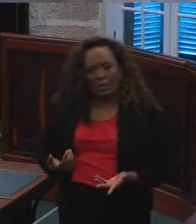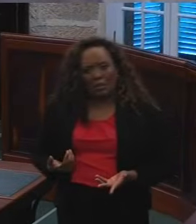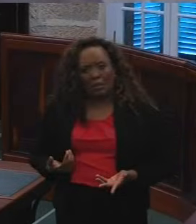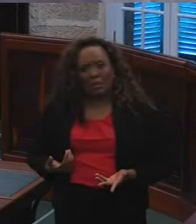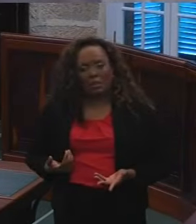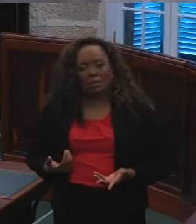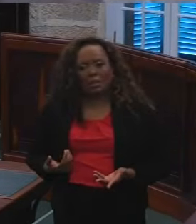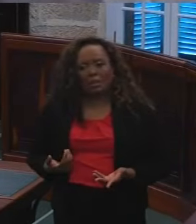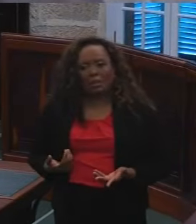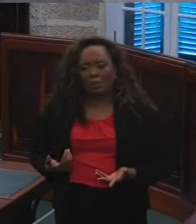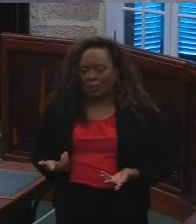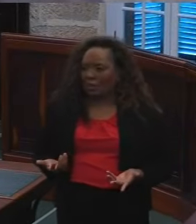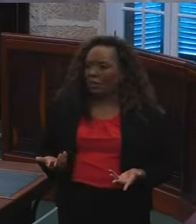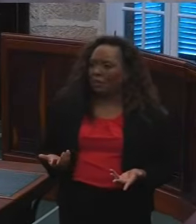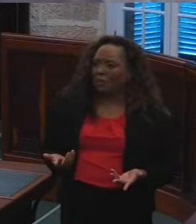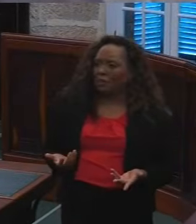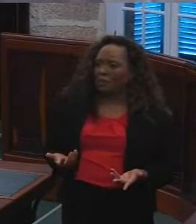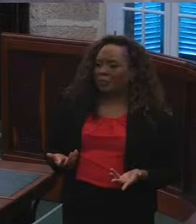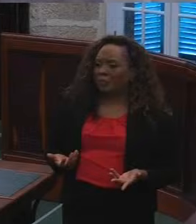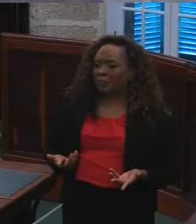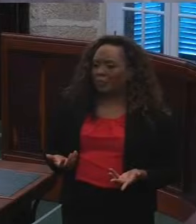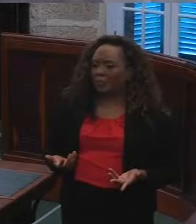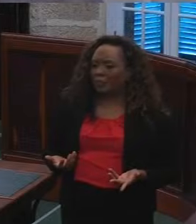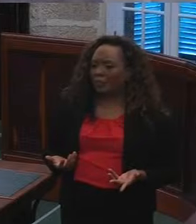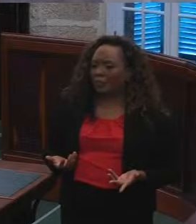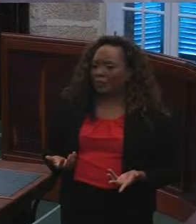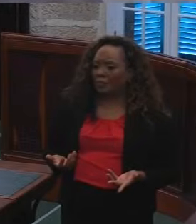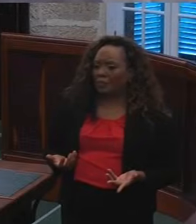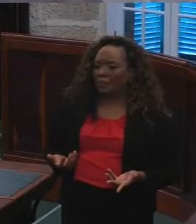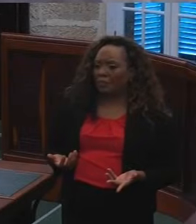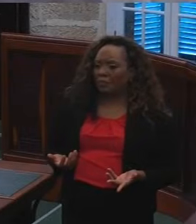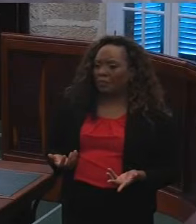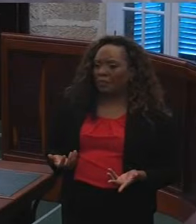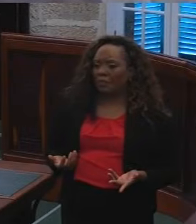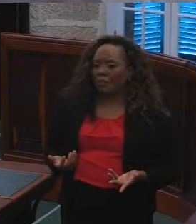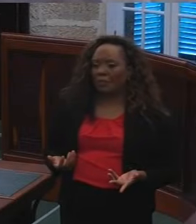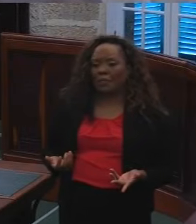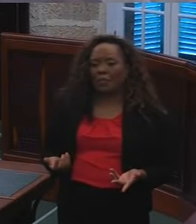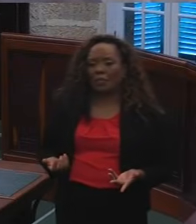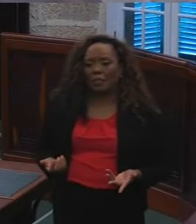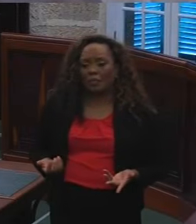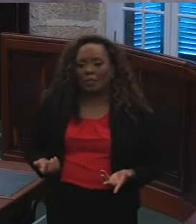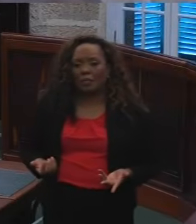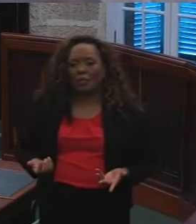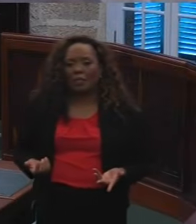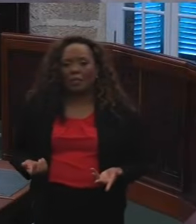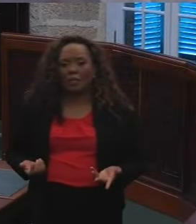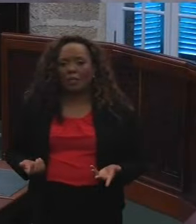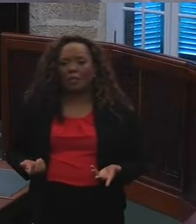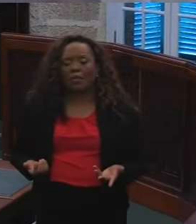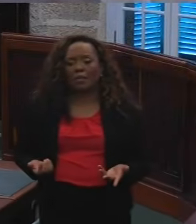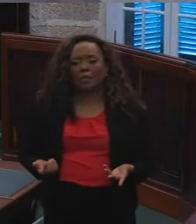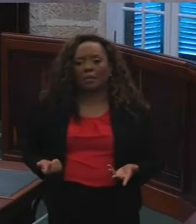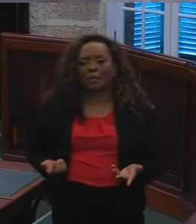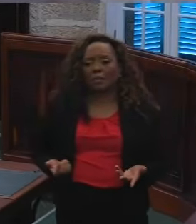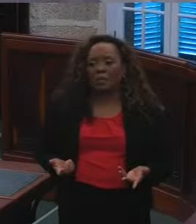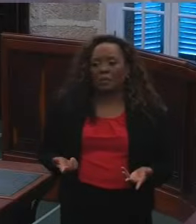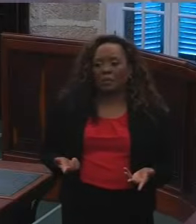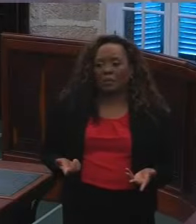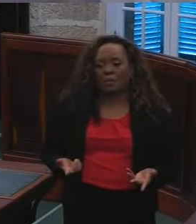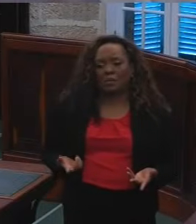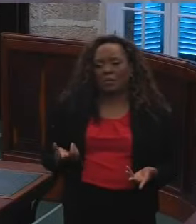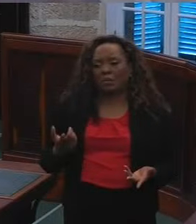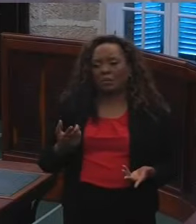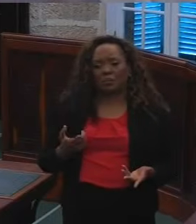that those persons, very few maybe in our society, that is seeking to disrupt ordinary